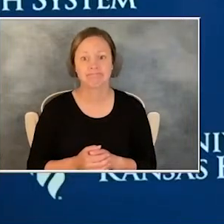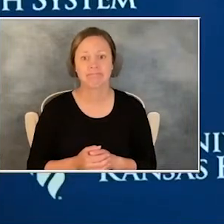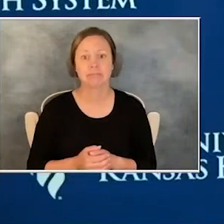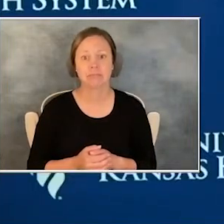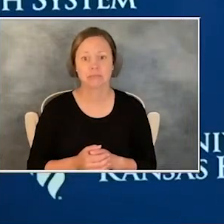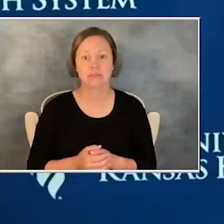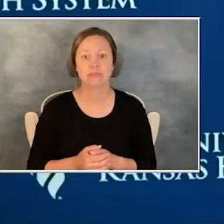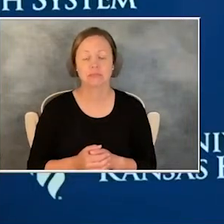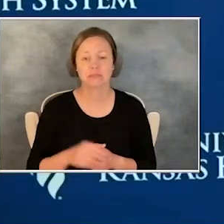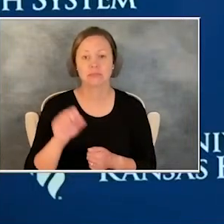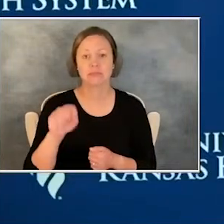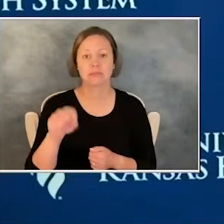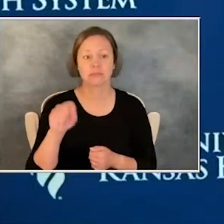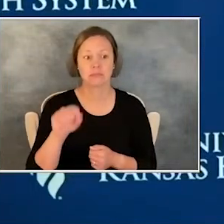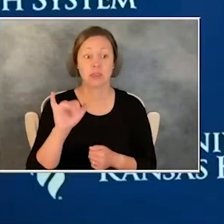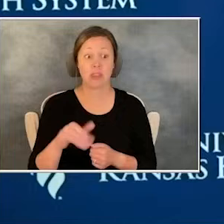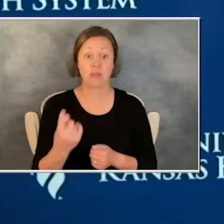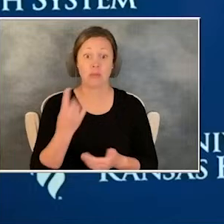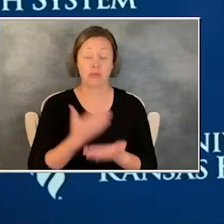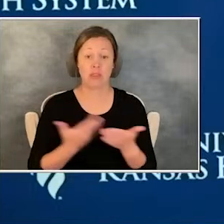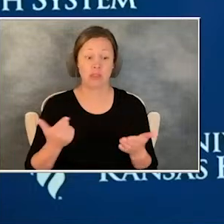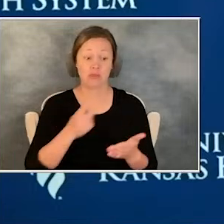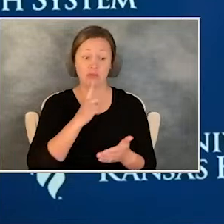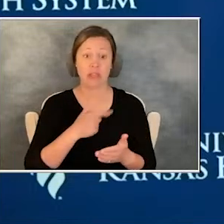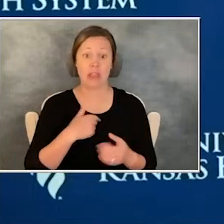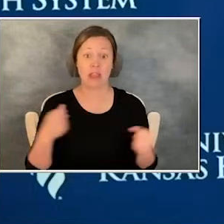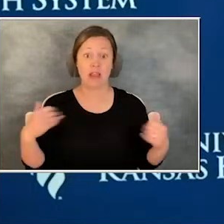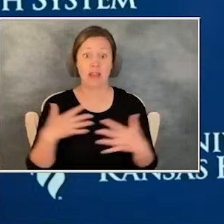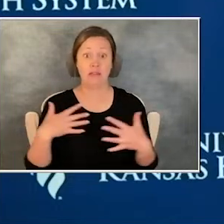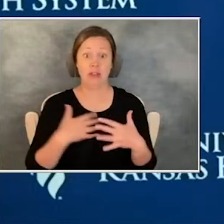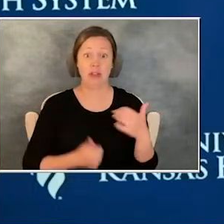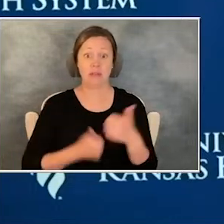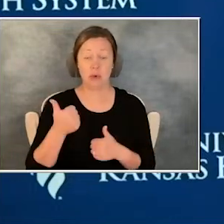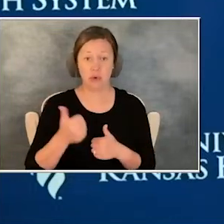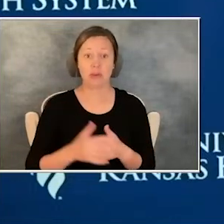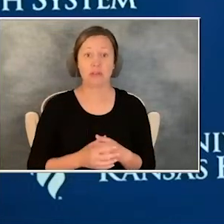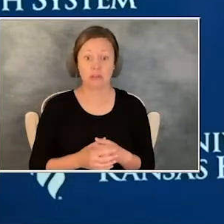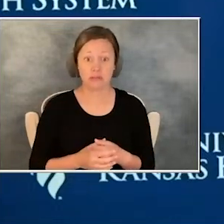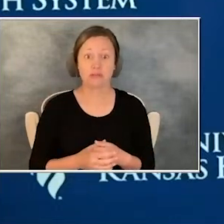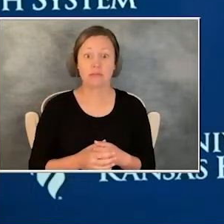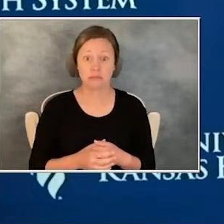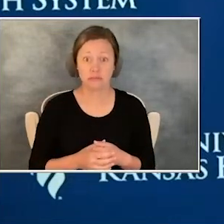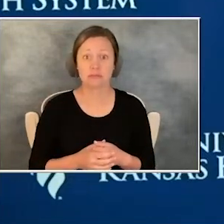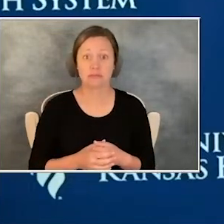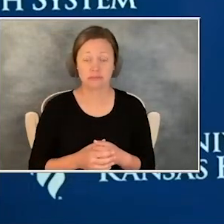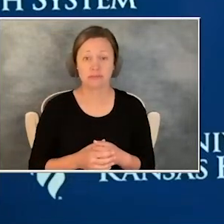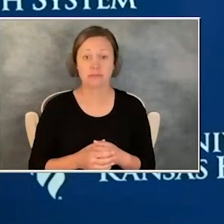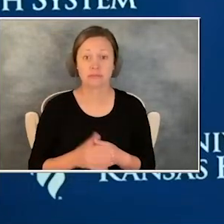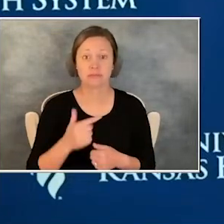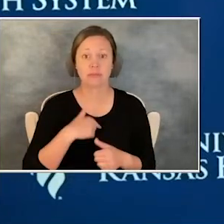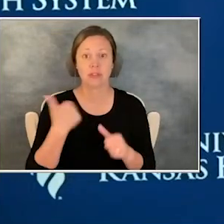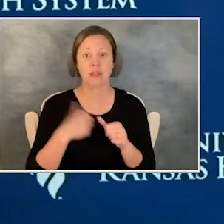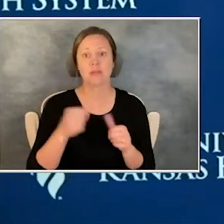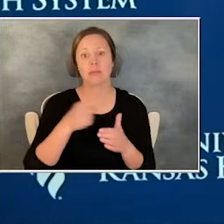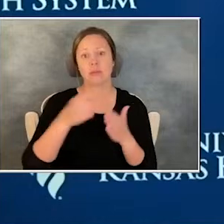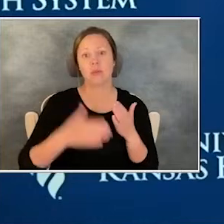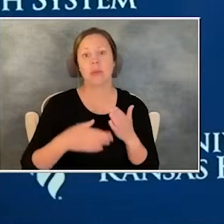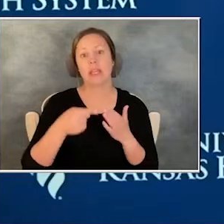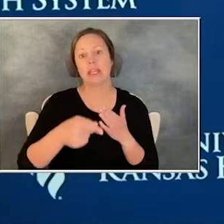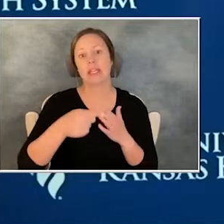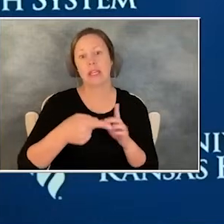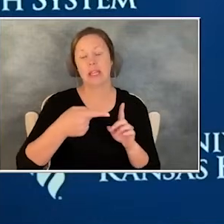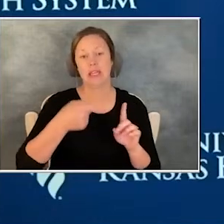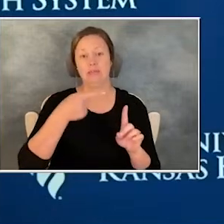I feared most. I mean, that's just what you fear. I remember the weekend he was diagnosed. I was